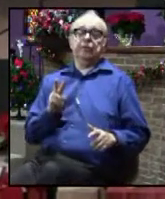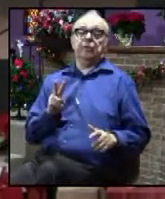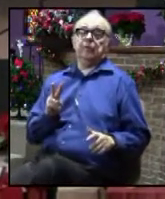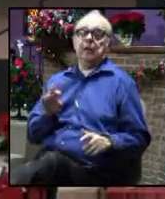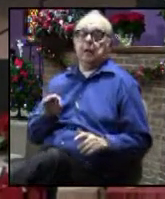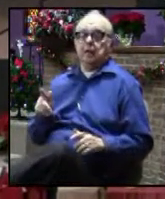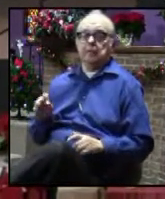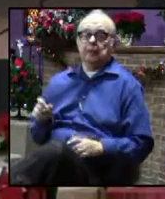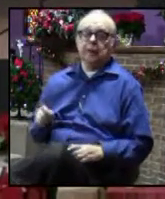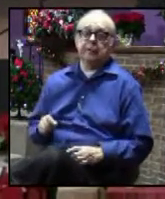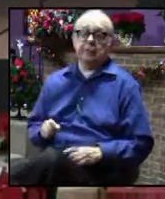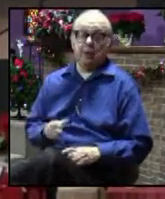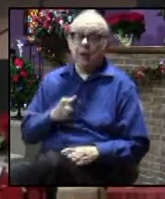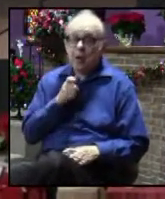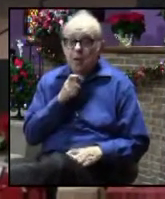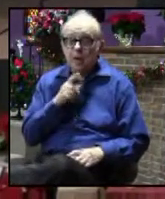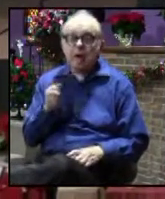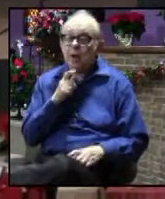else?